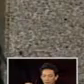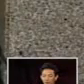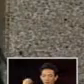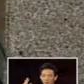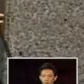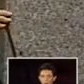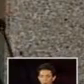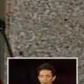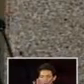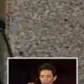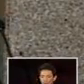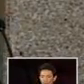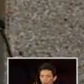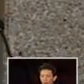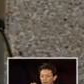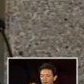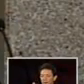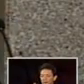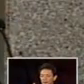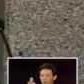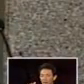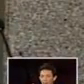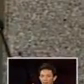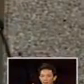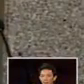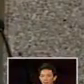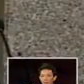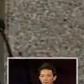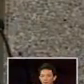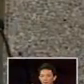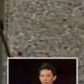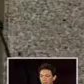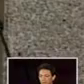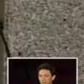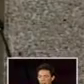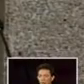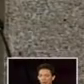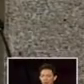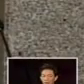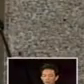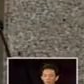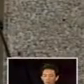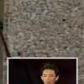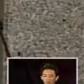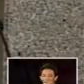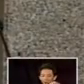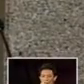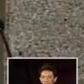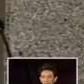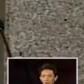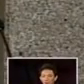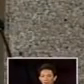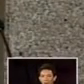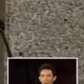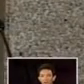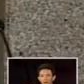is involved is a case of which has nothing to do whatsoever or concubinate your adultery why will not the privacy enshrined